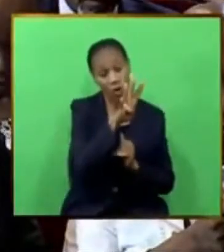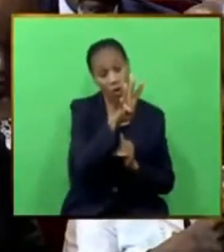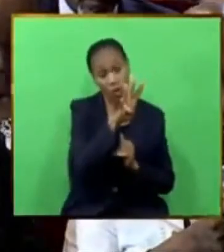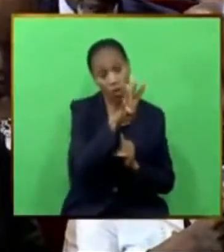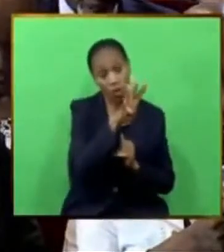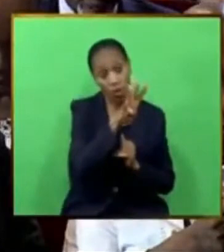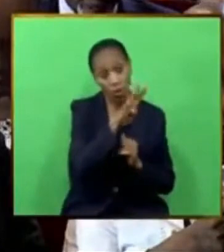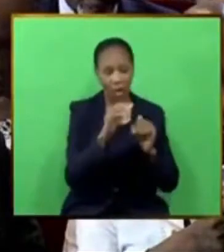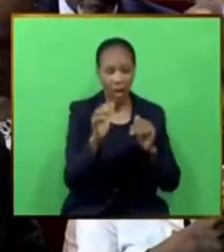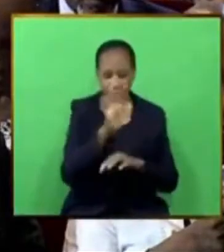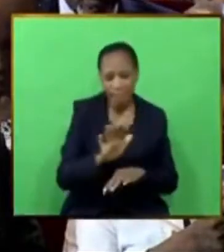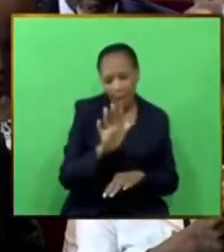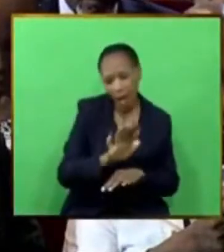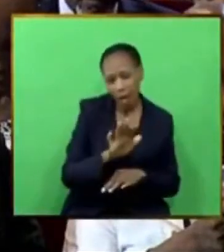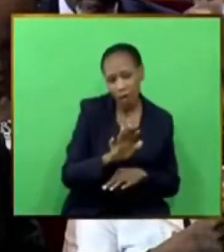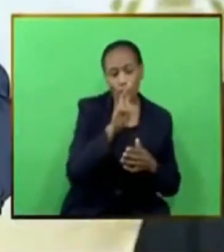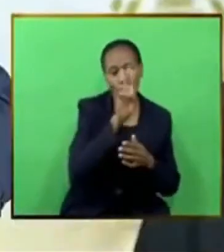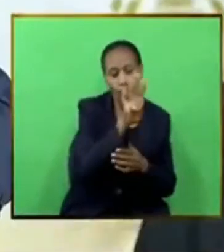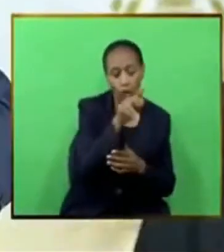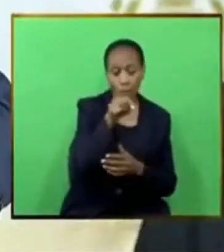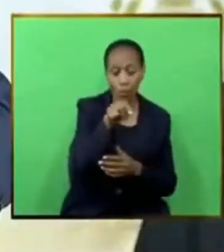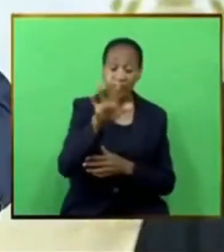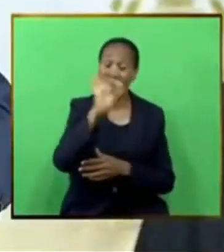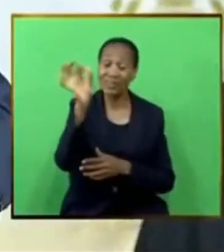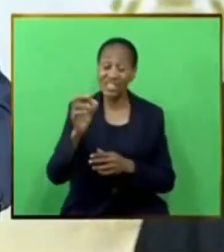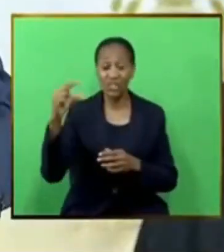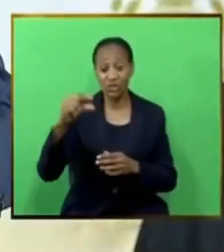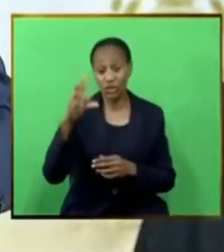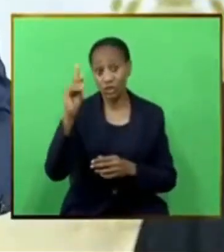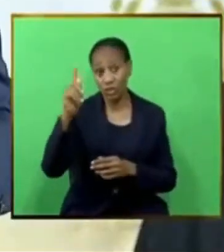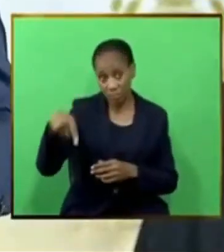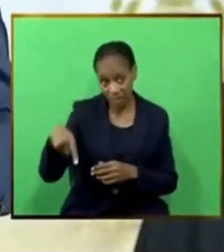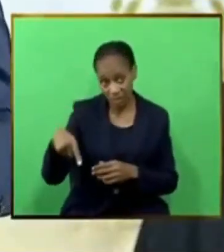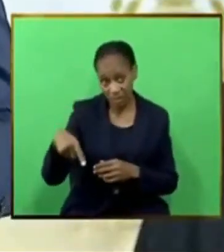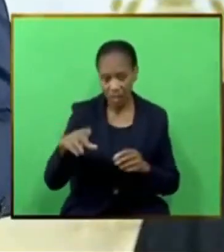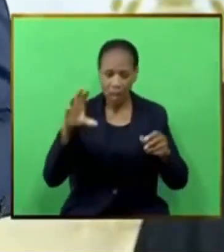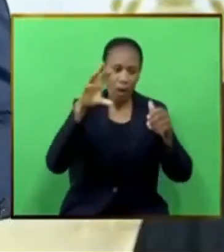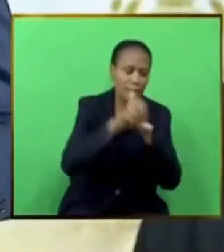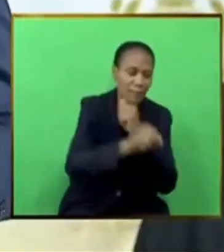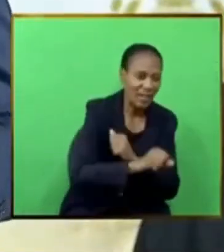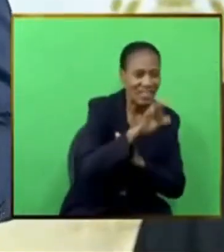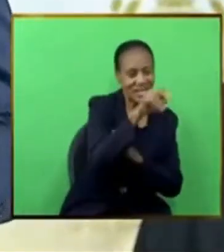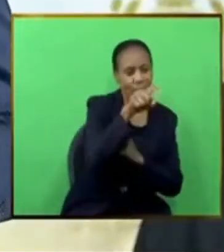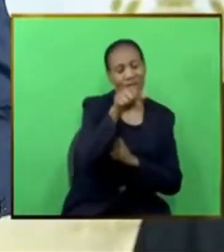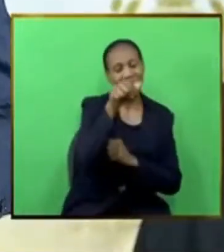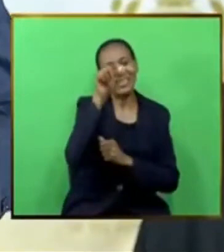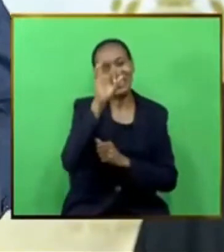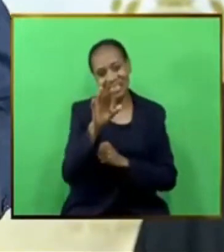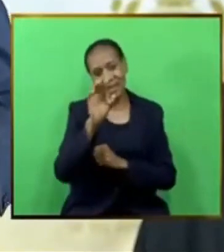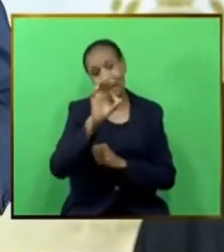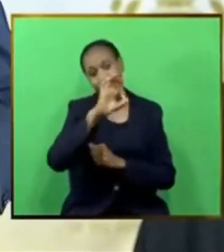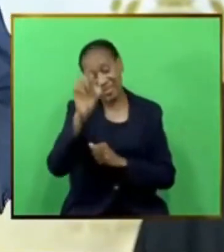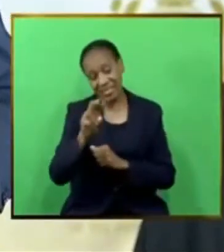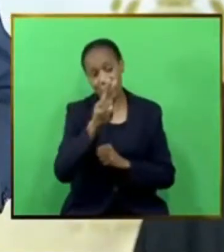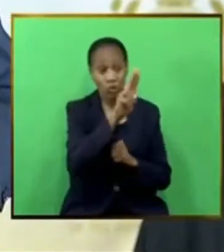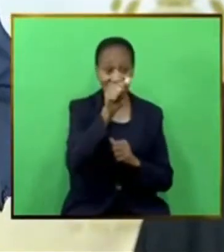to an estimated 4.5% of GDP, reaching 3.3% by